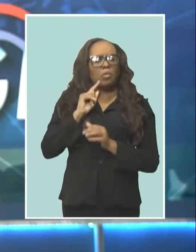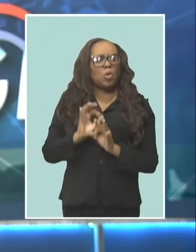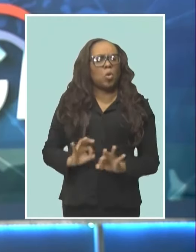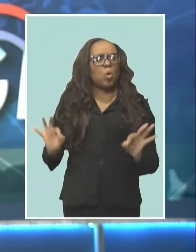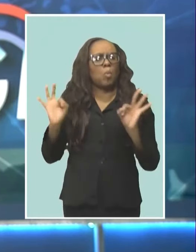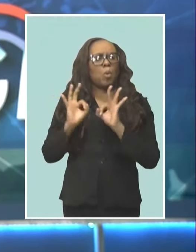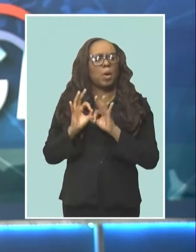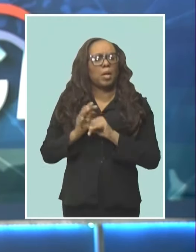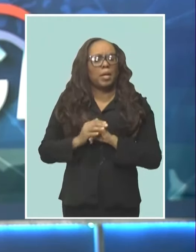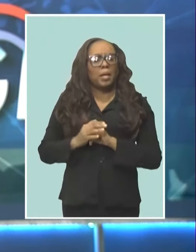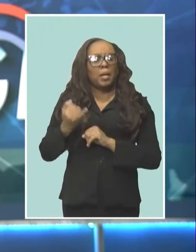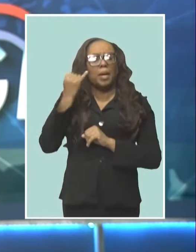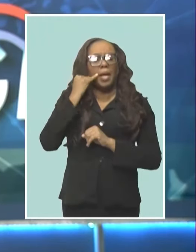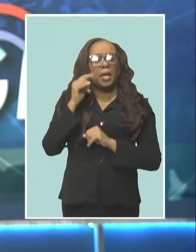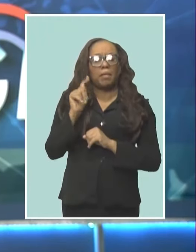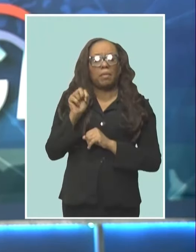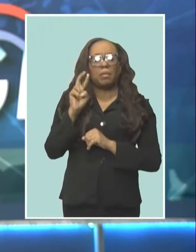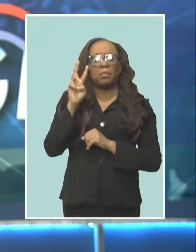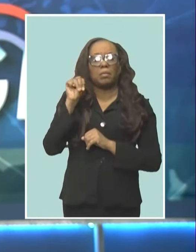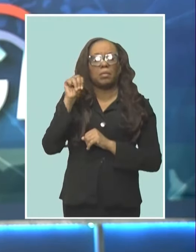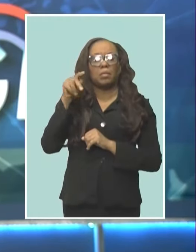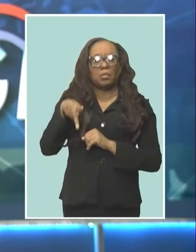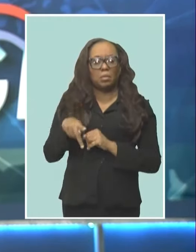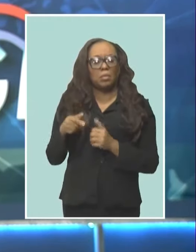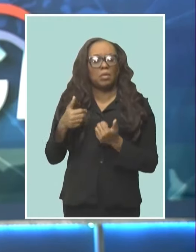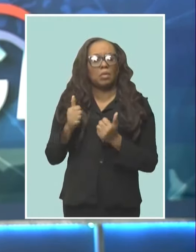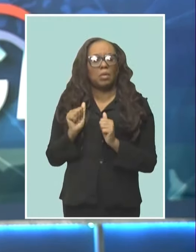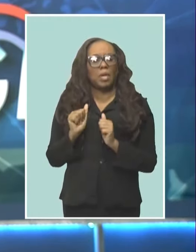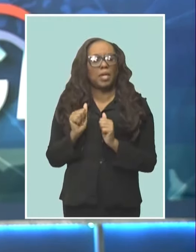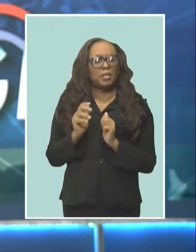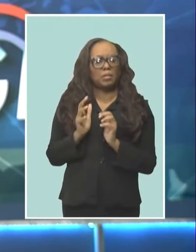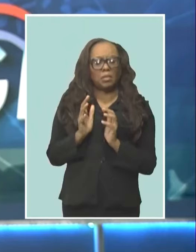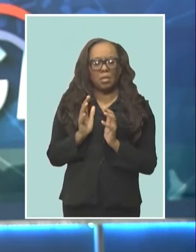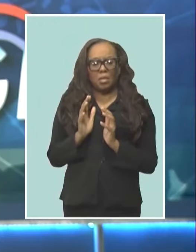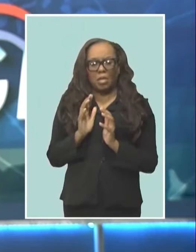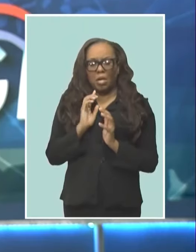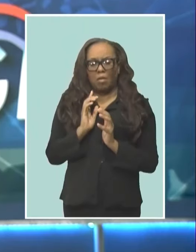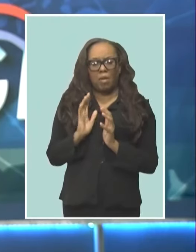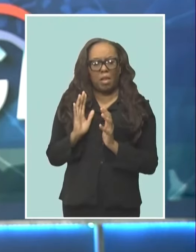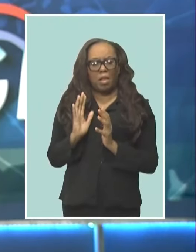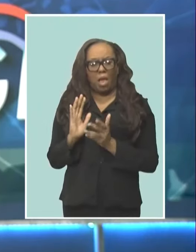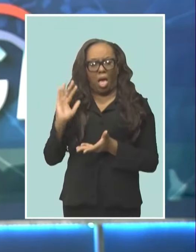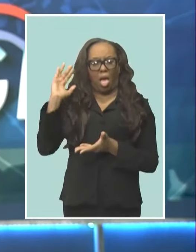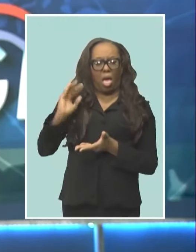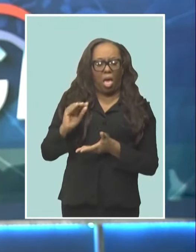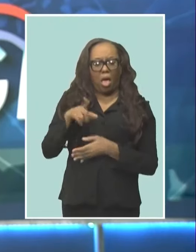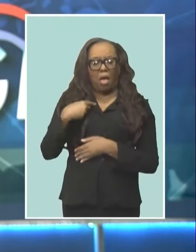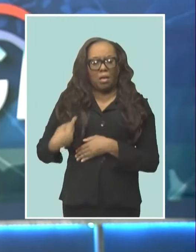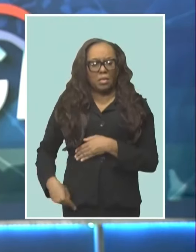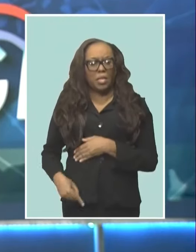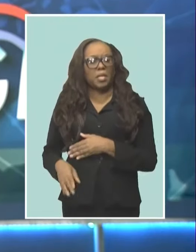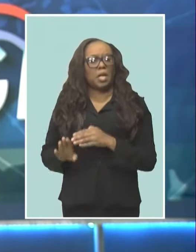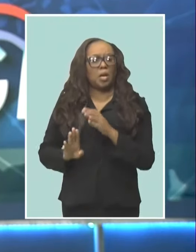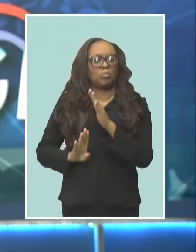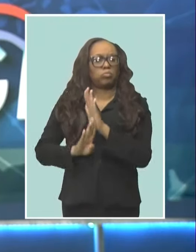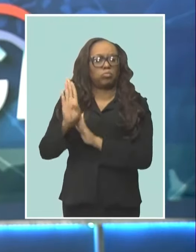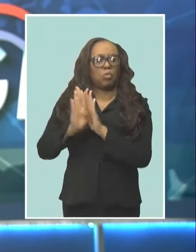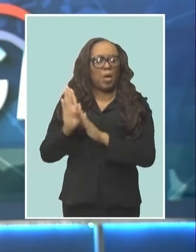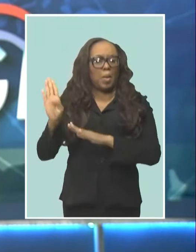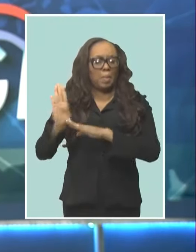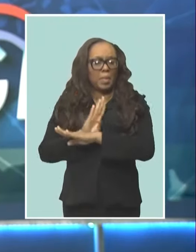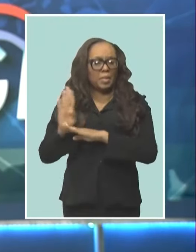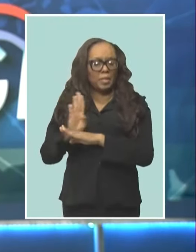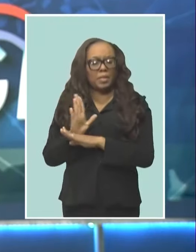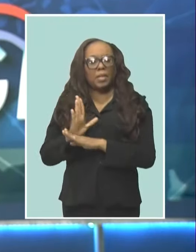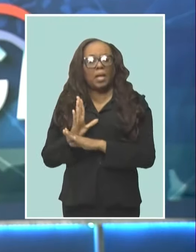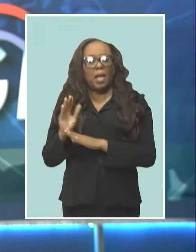could feel the crippling effects of Trump's attempt to curb China's growing commercial and military dominance on the high seas